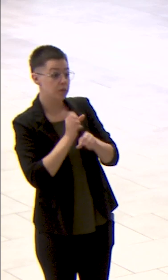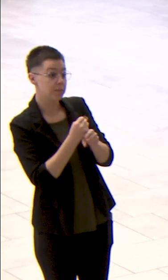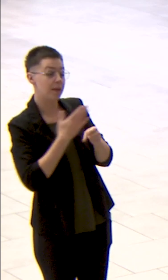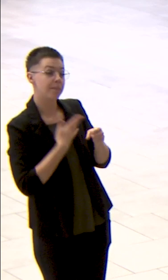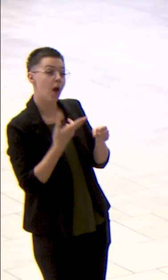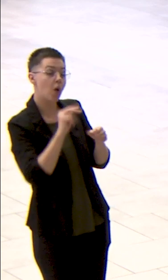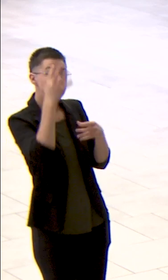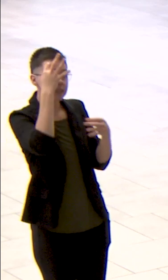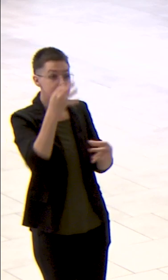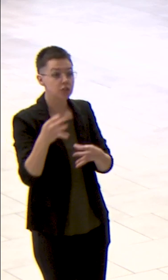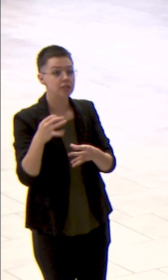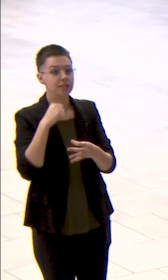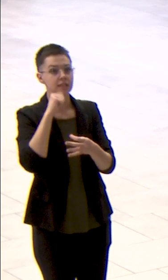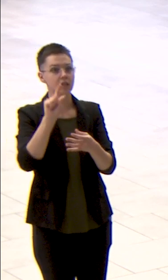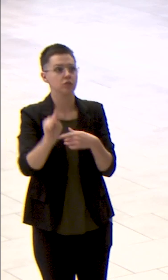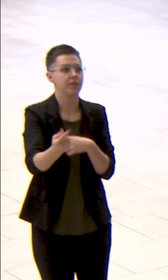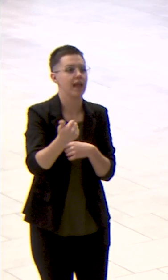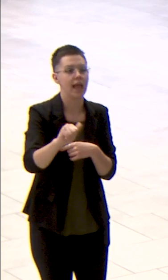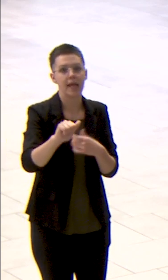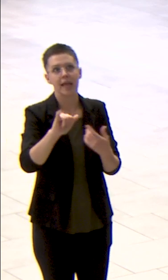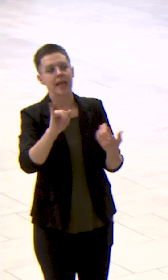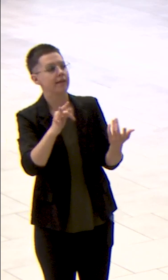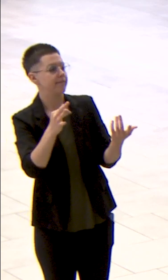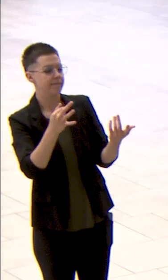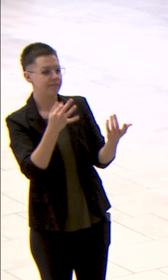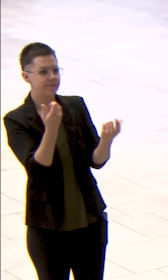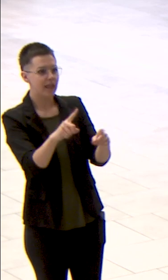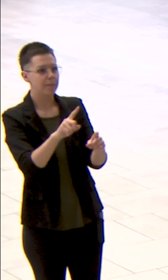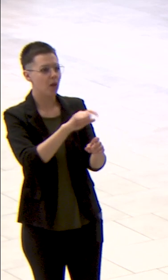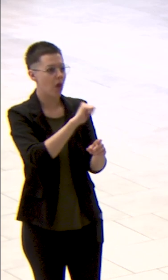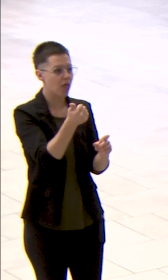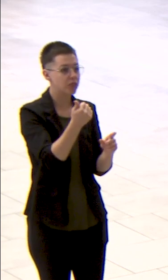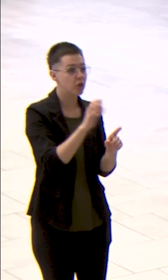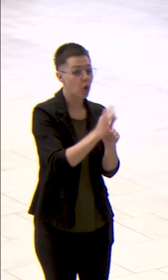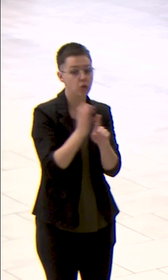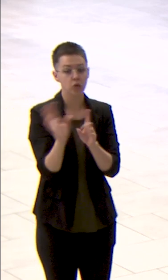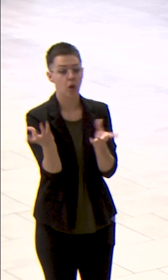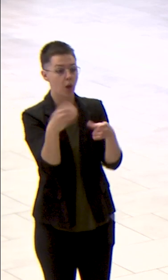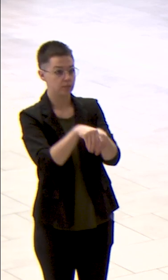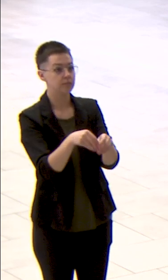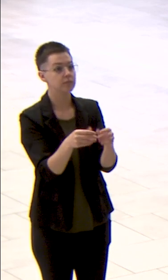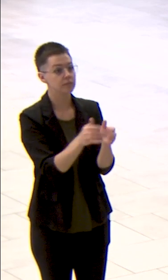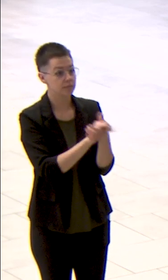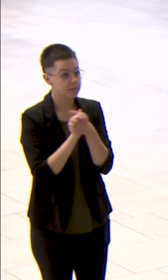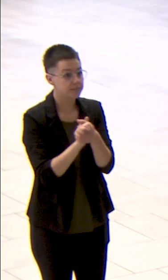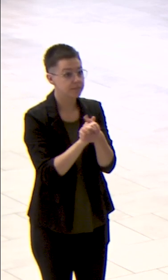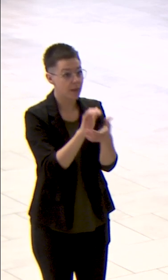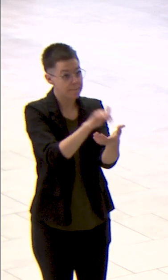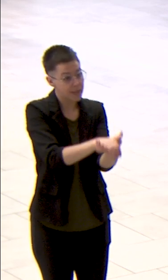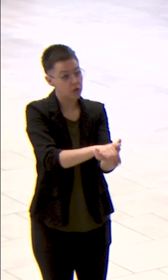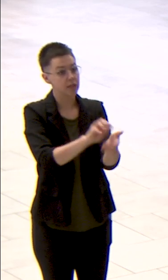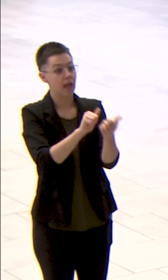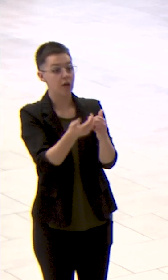Not to mention if then you're in an interracial marriage and then there's opposing, you know, ideas about how you're going to handle that and kind of go